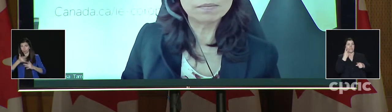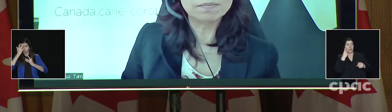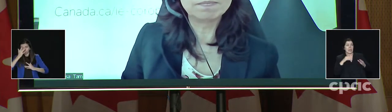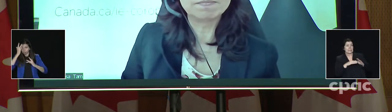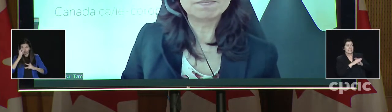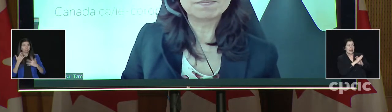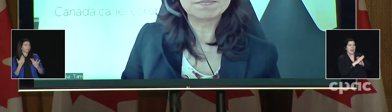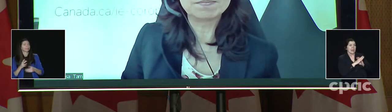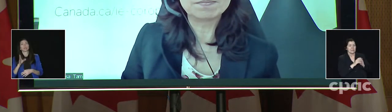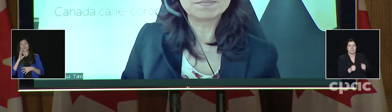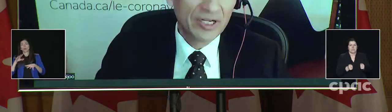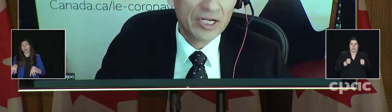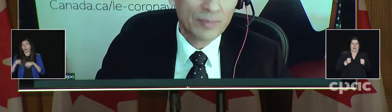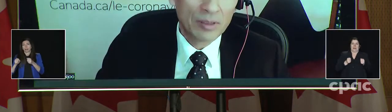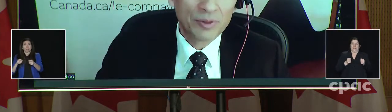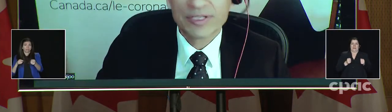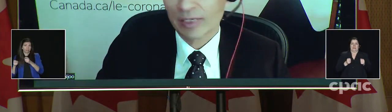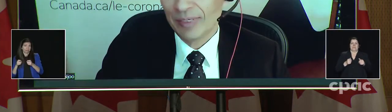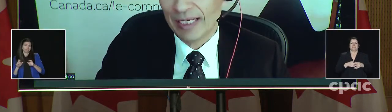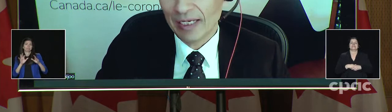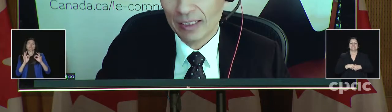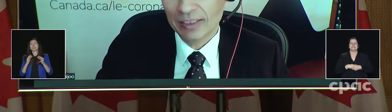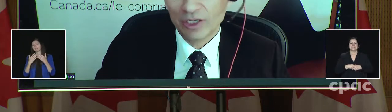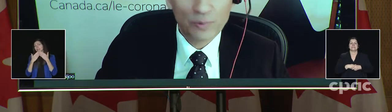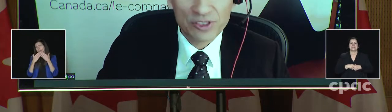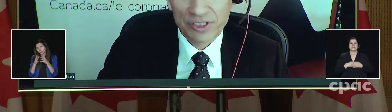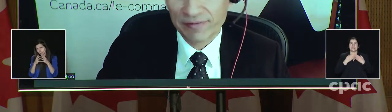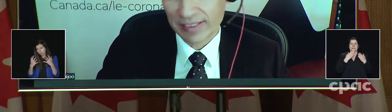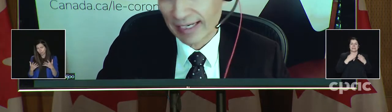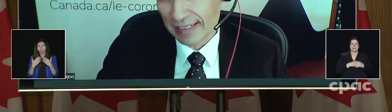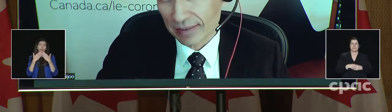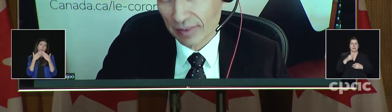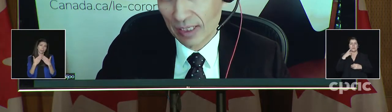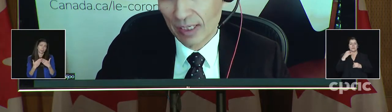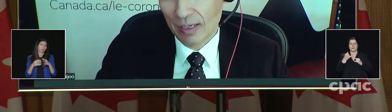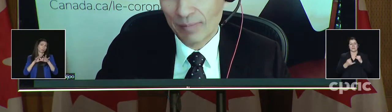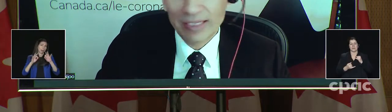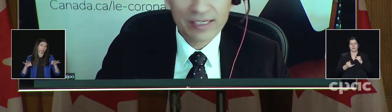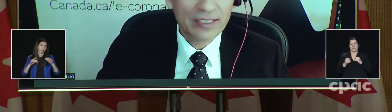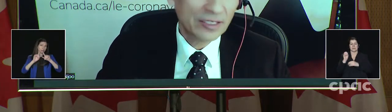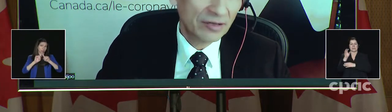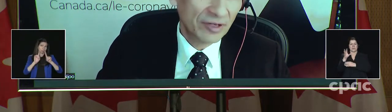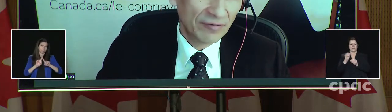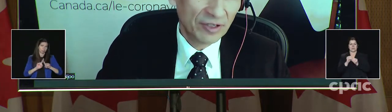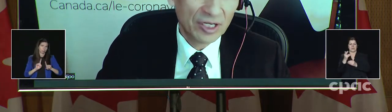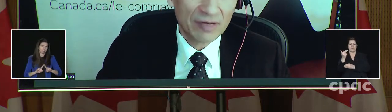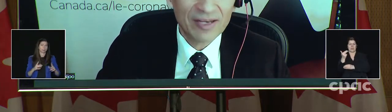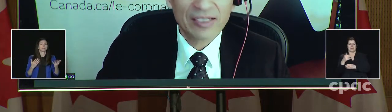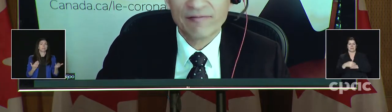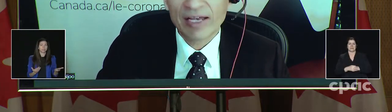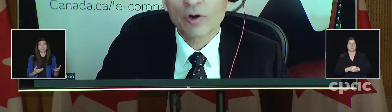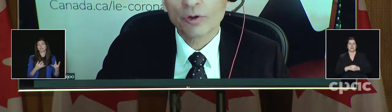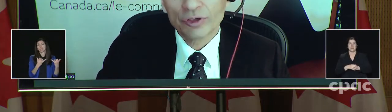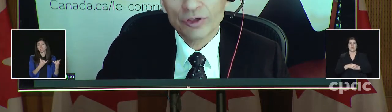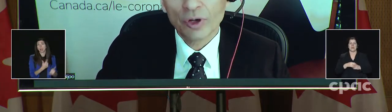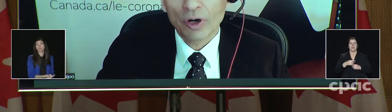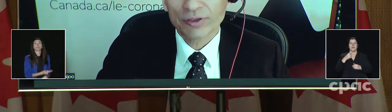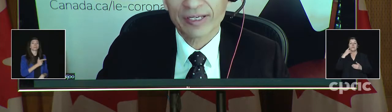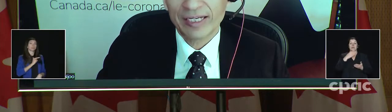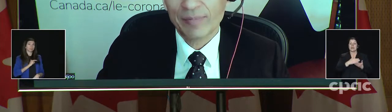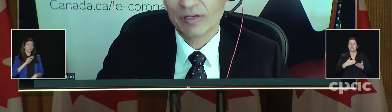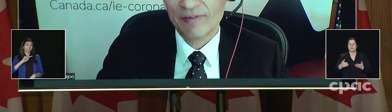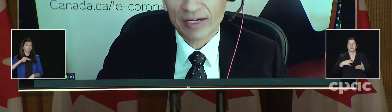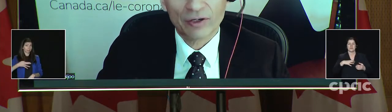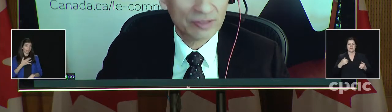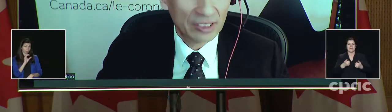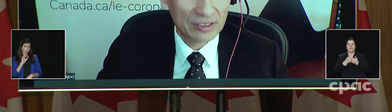Miigwech. Et finalement, pour terminer, la diapositive 13. Malgré les défis à venir avec la vague continue